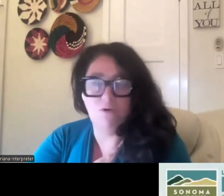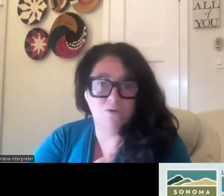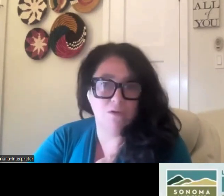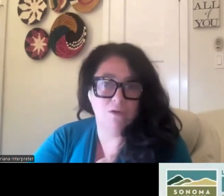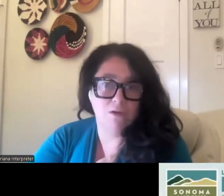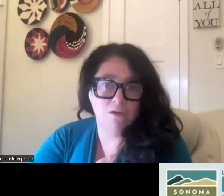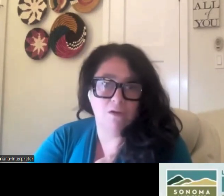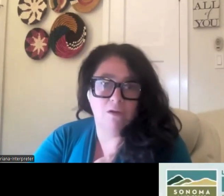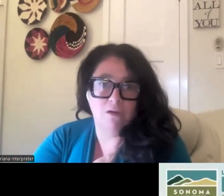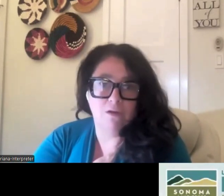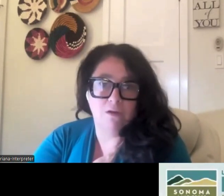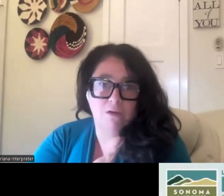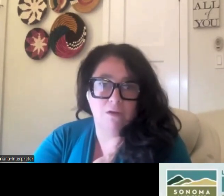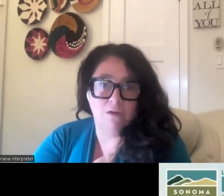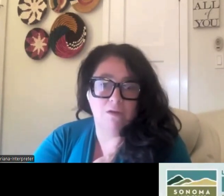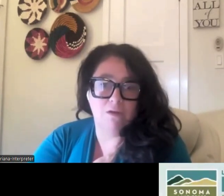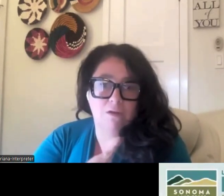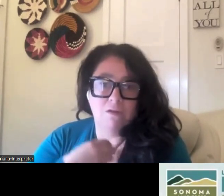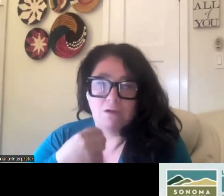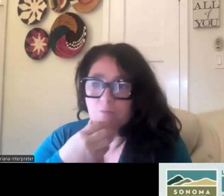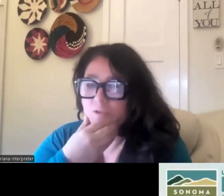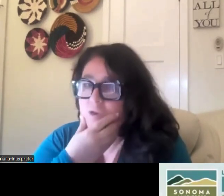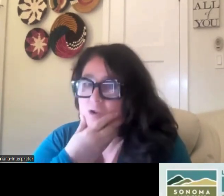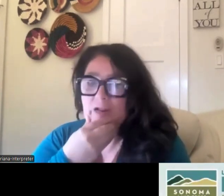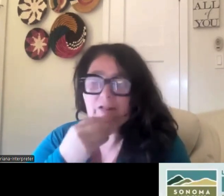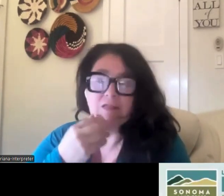host pretty frequent